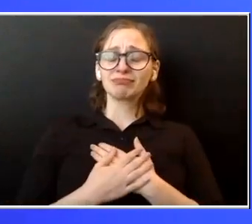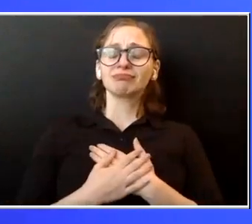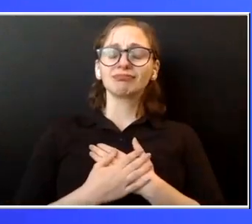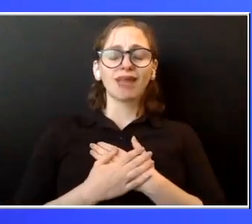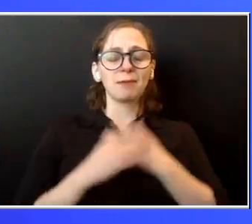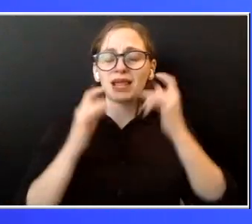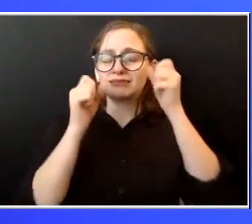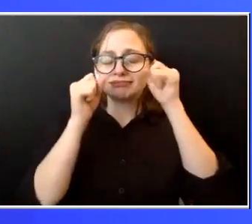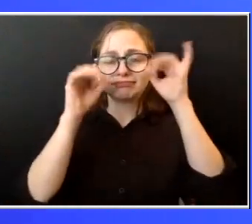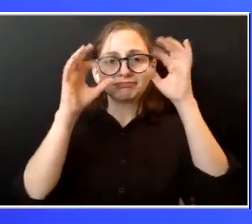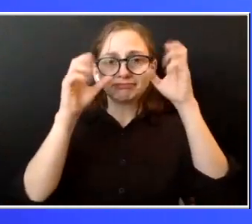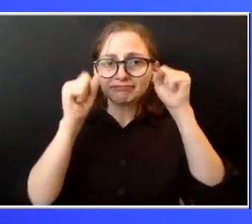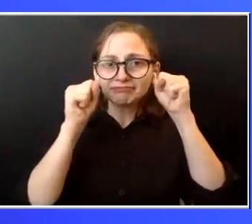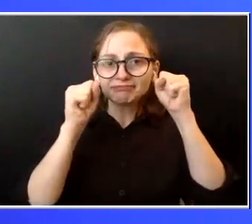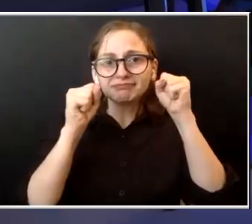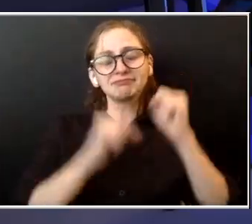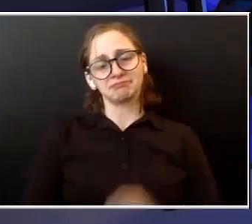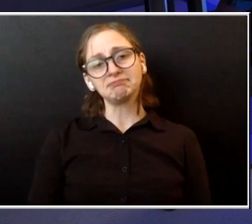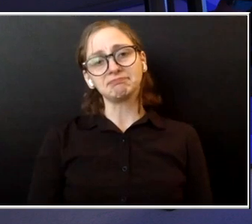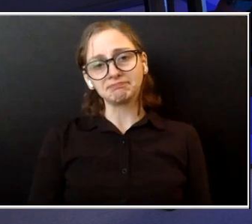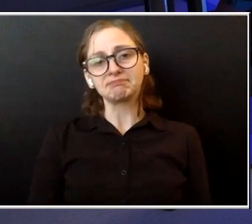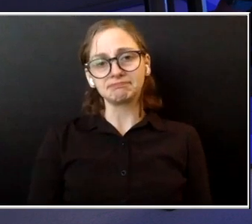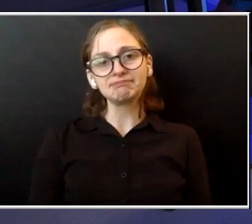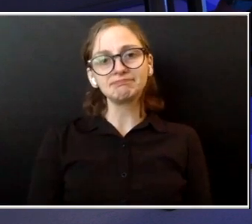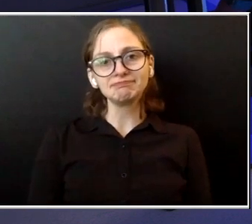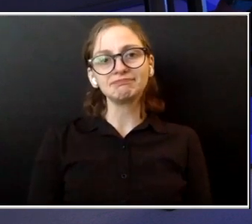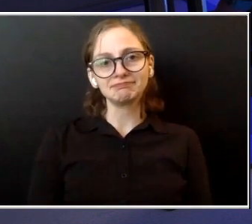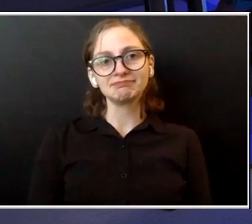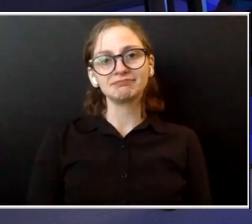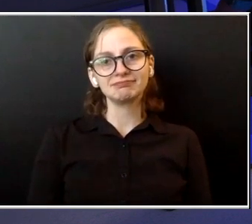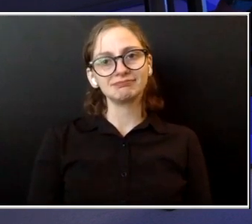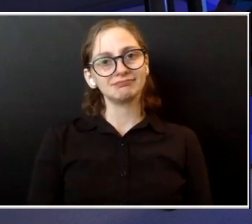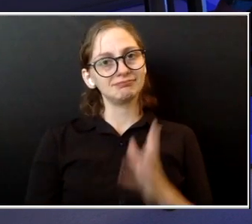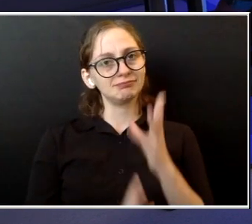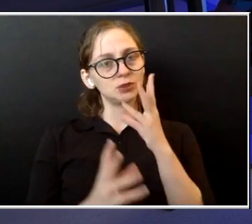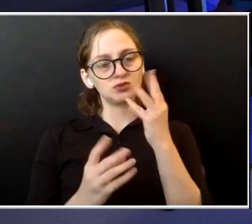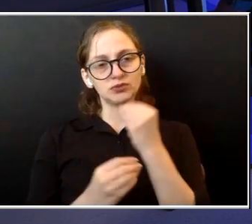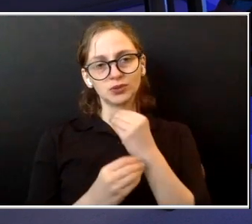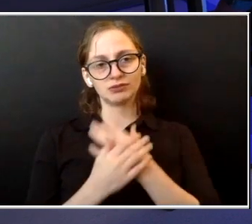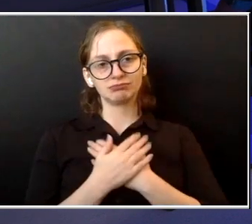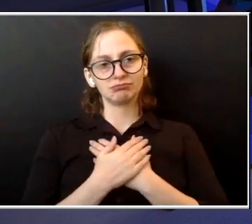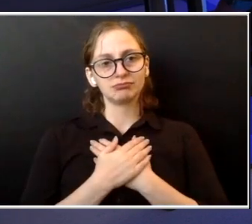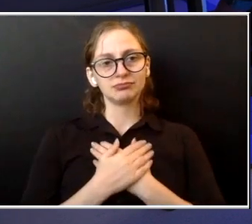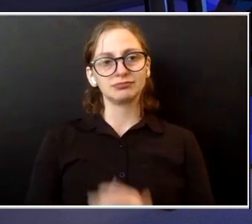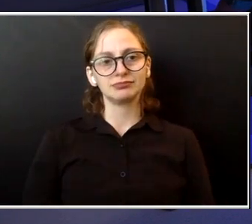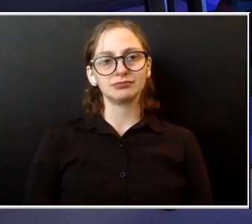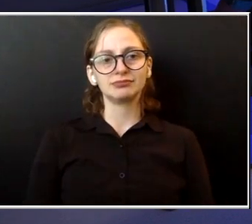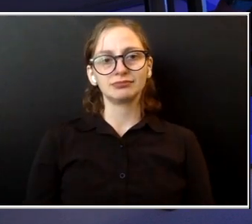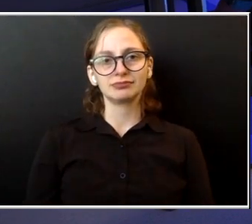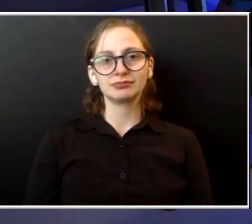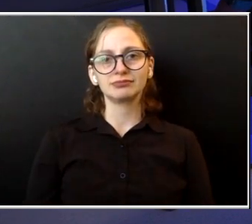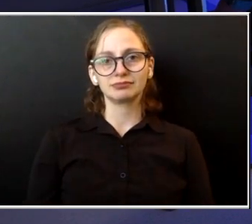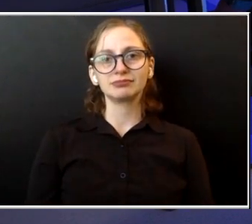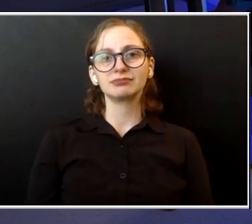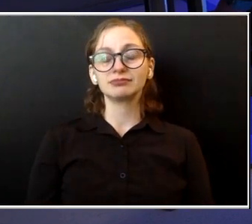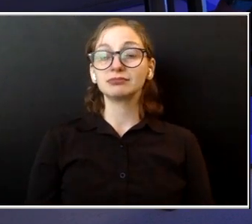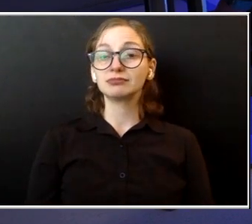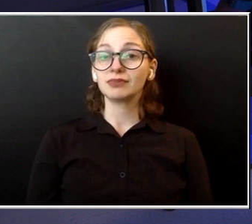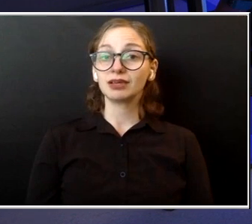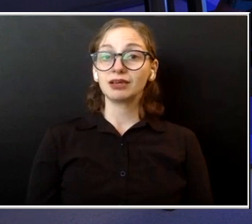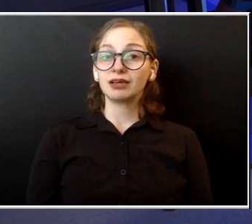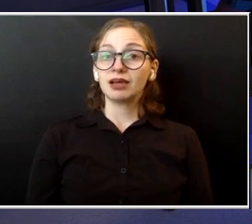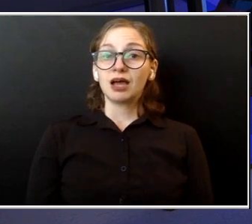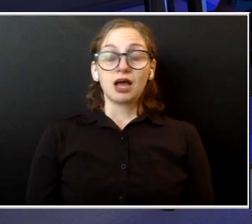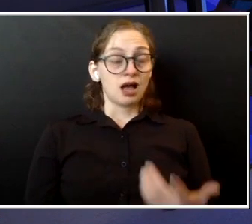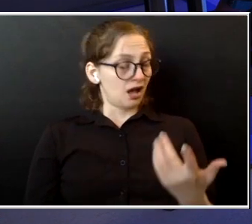Unbelievable. Unbelievable story. Paying it forward. Absolutely. That was a great story. Dr. Kumer. That's bad. Wow, I don't